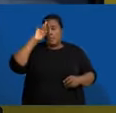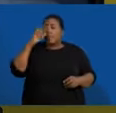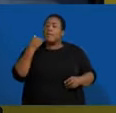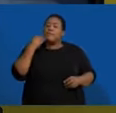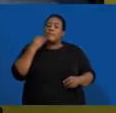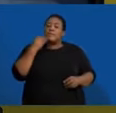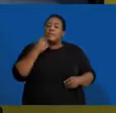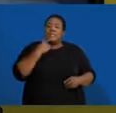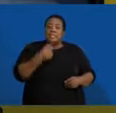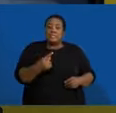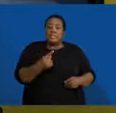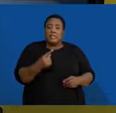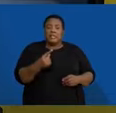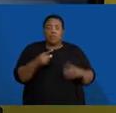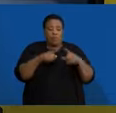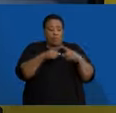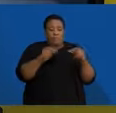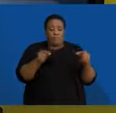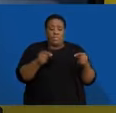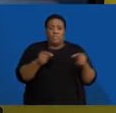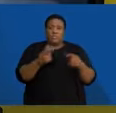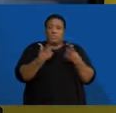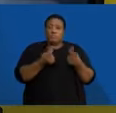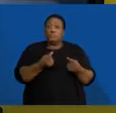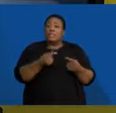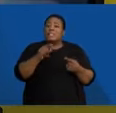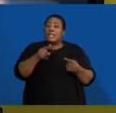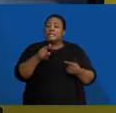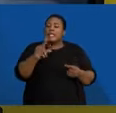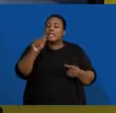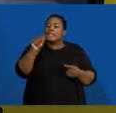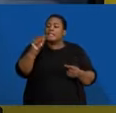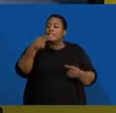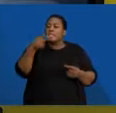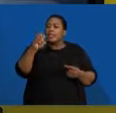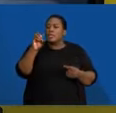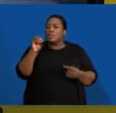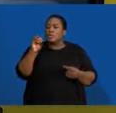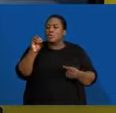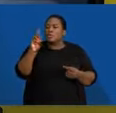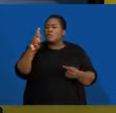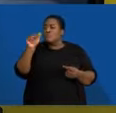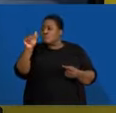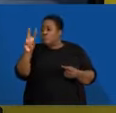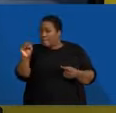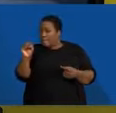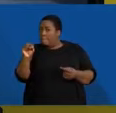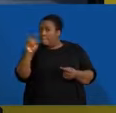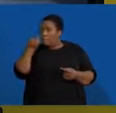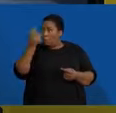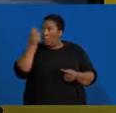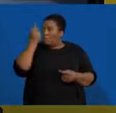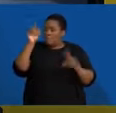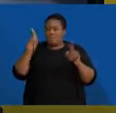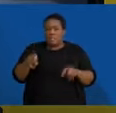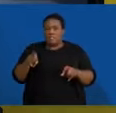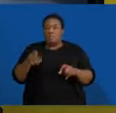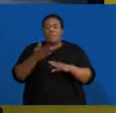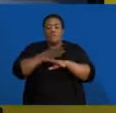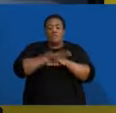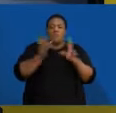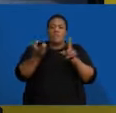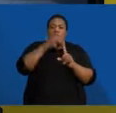the following statement, it simply means that's a theorem that you need to make sure that you understand in order to apply it. And one